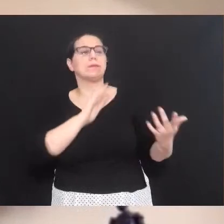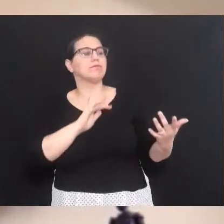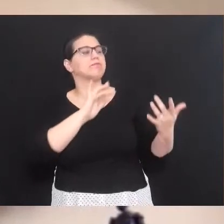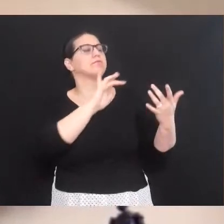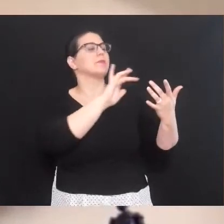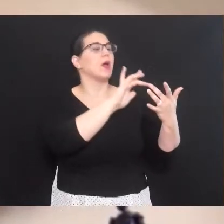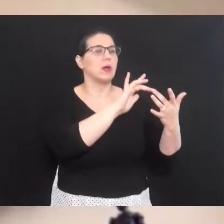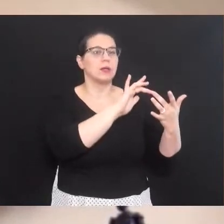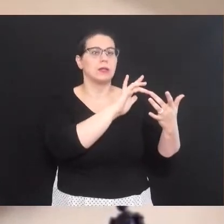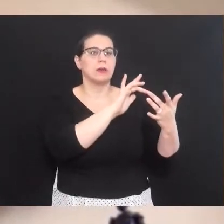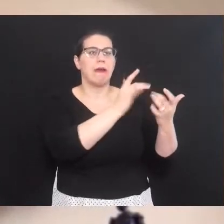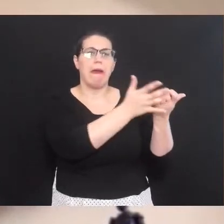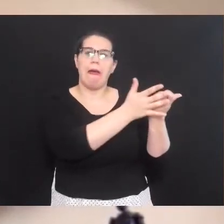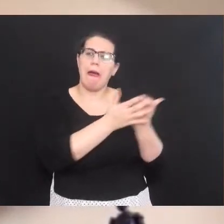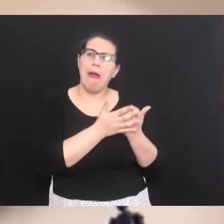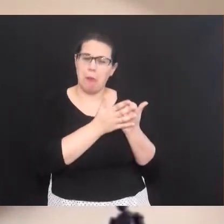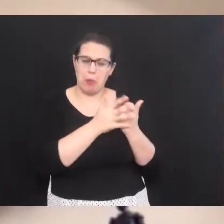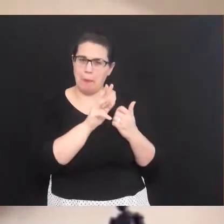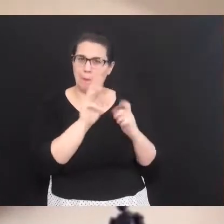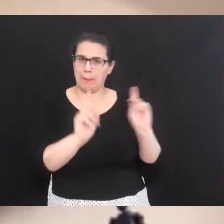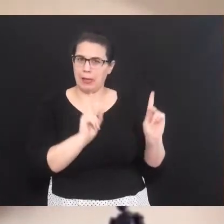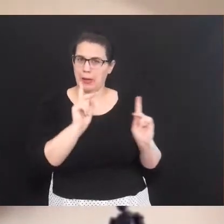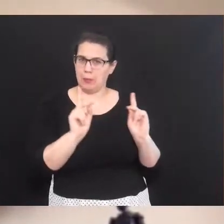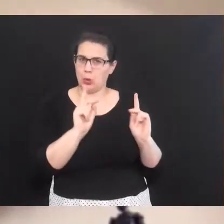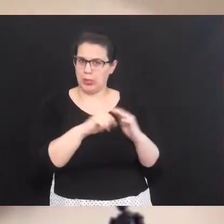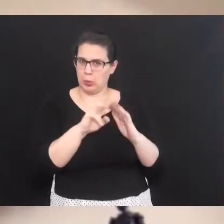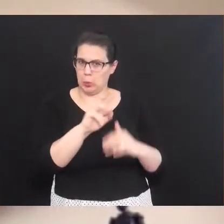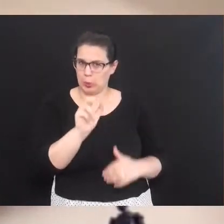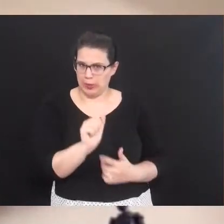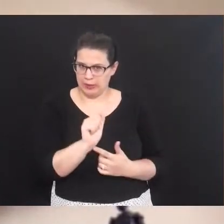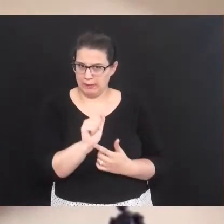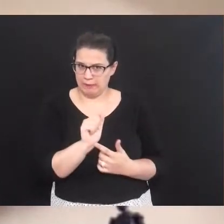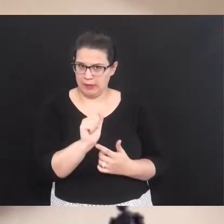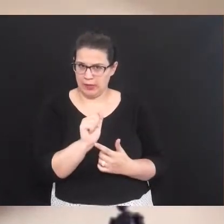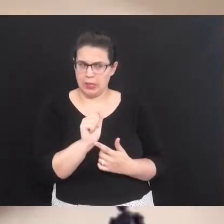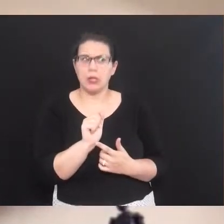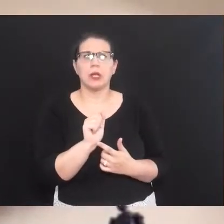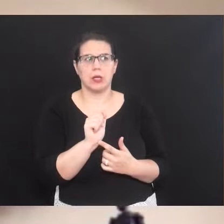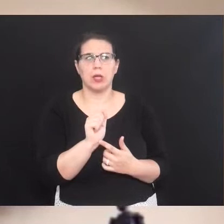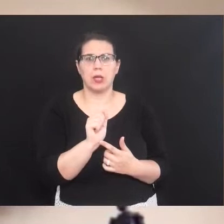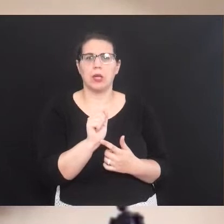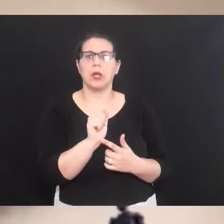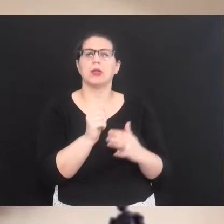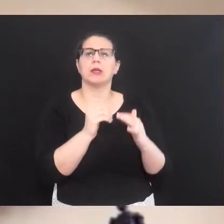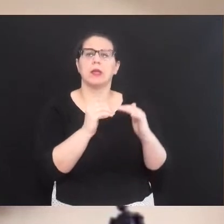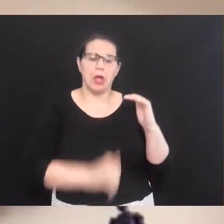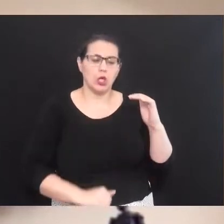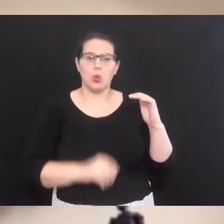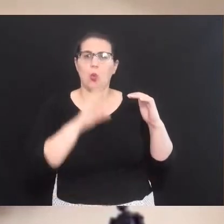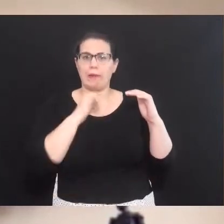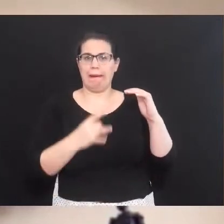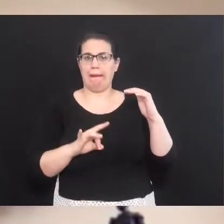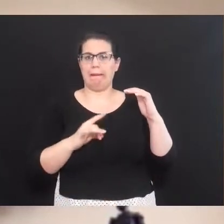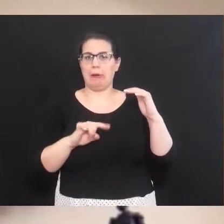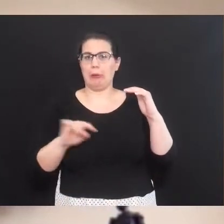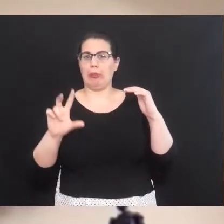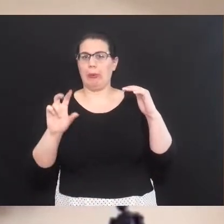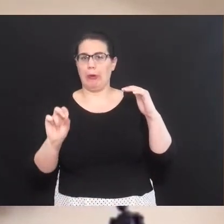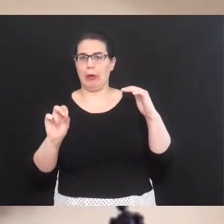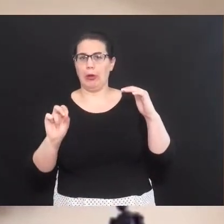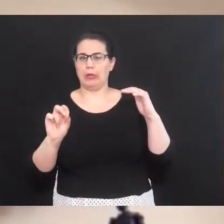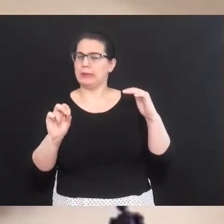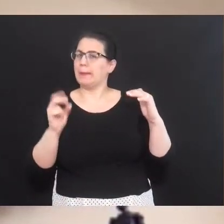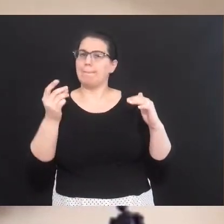Virginian under the age of 30 get immediate access to an ICU bed. Before we were able to make